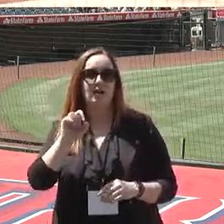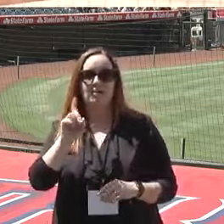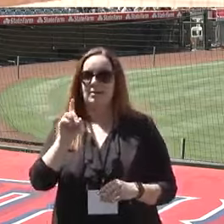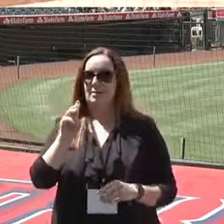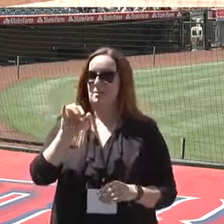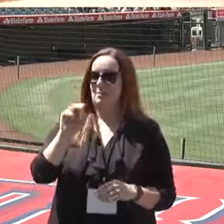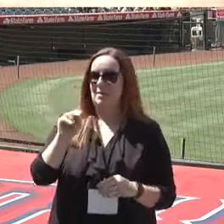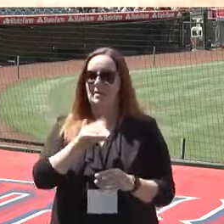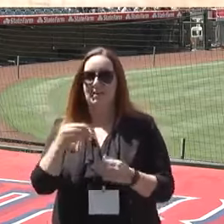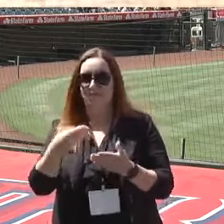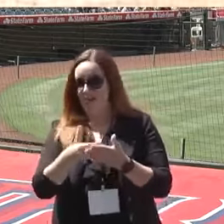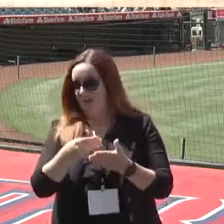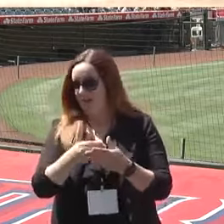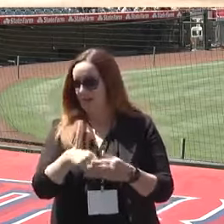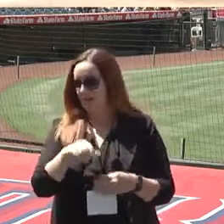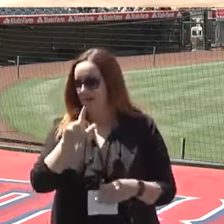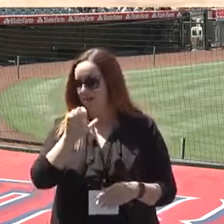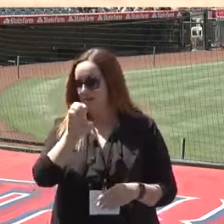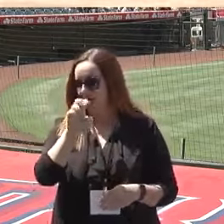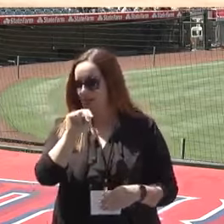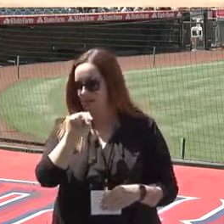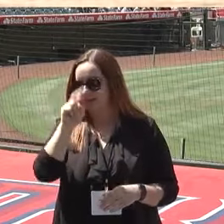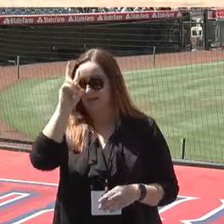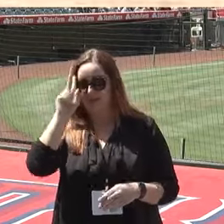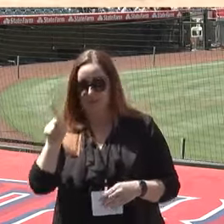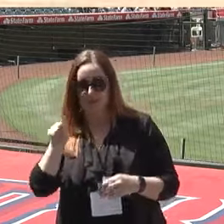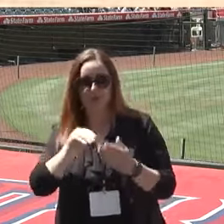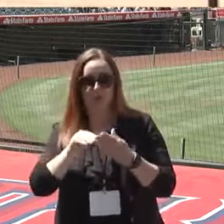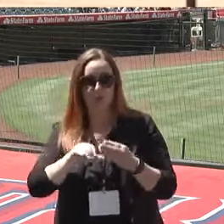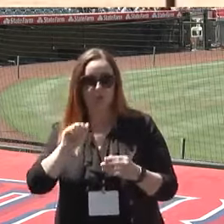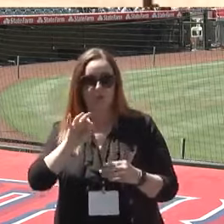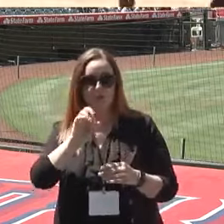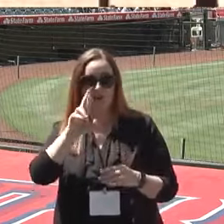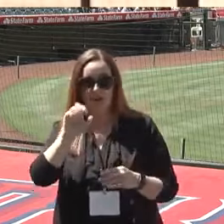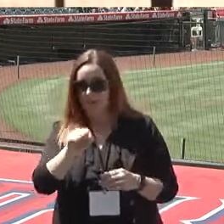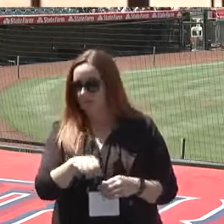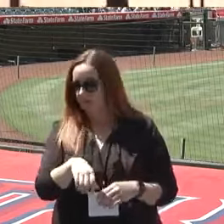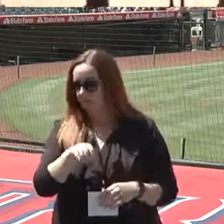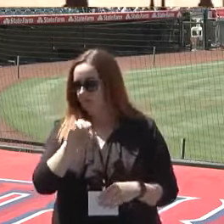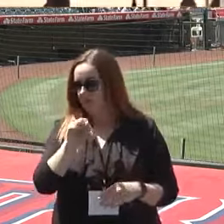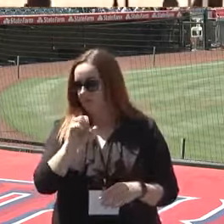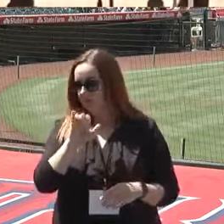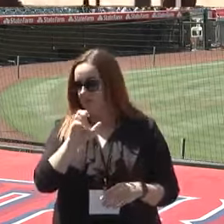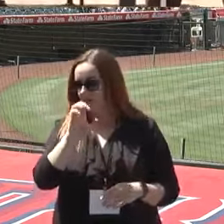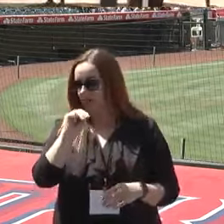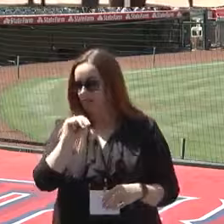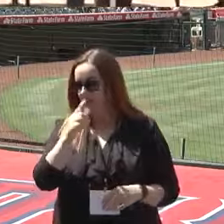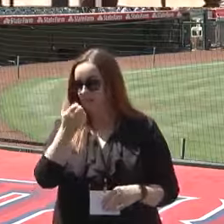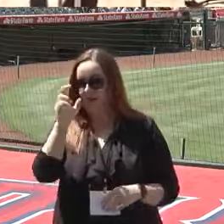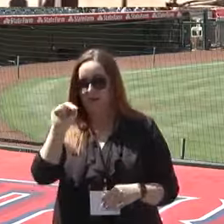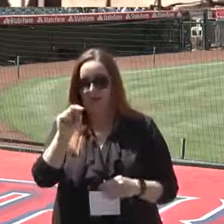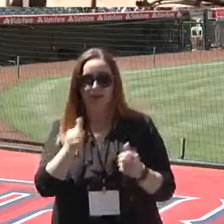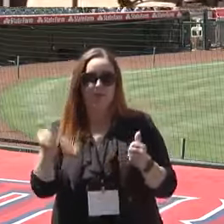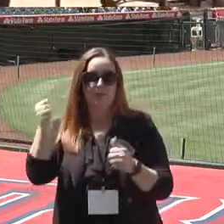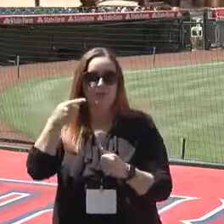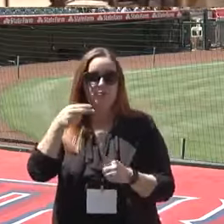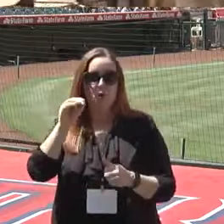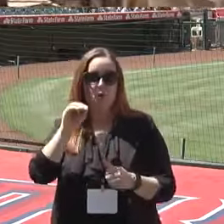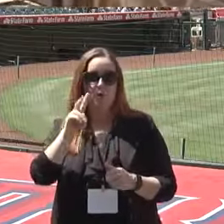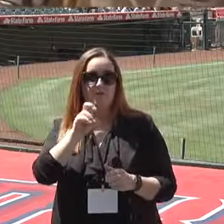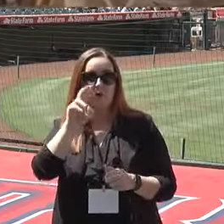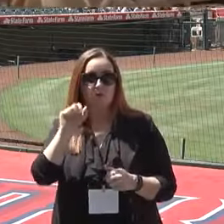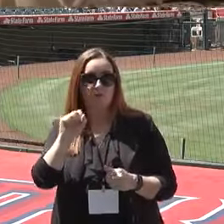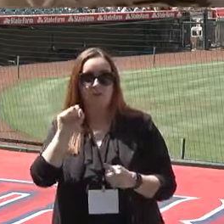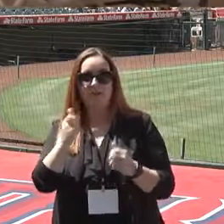Finance. Beth Lesson, Vice President, Student Affairs. Karen Sism Gunn, Provost and Senior Vice President of